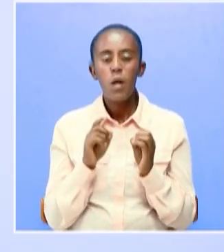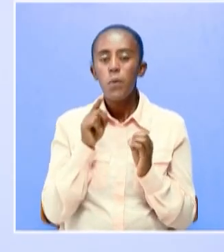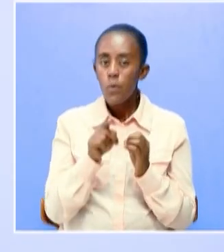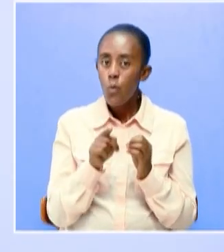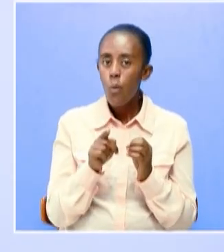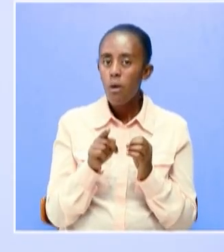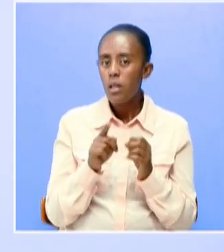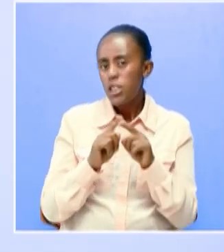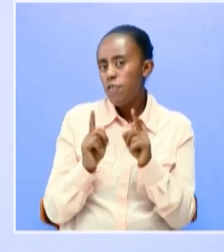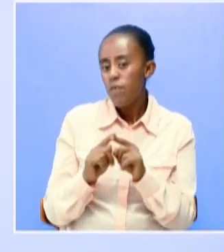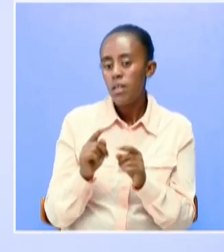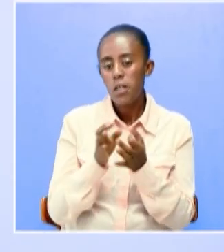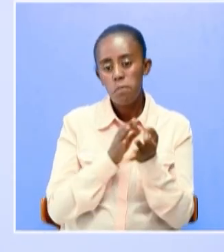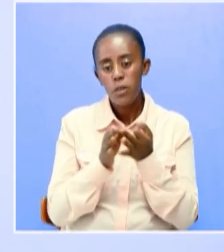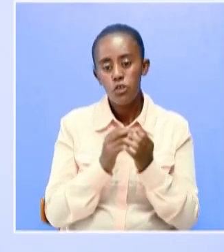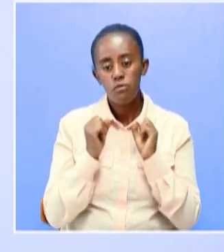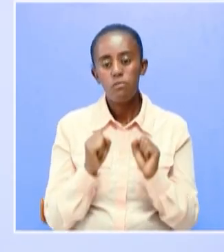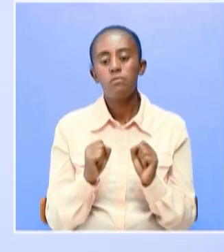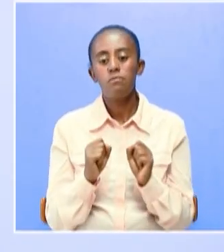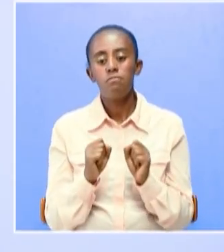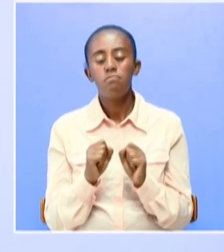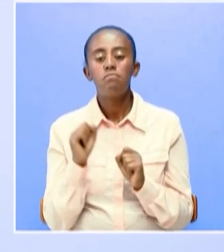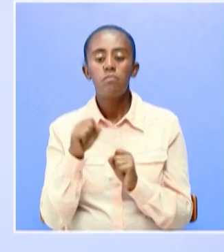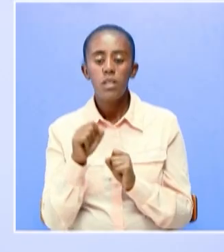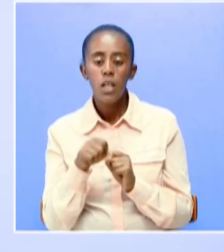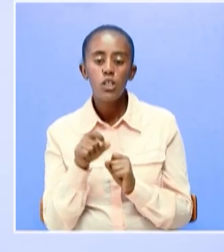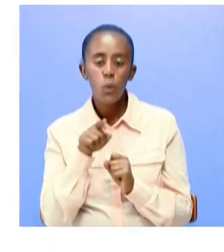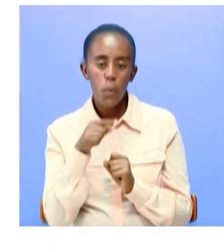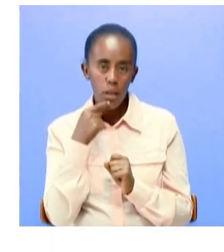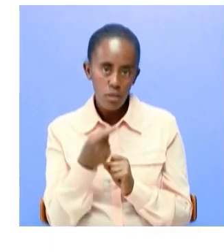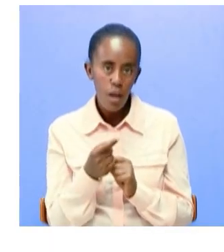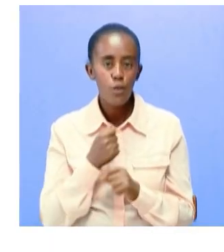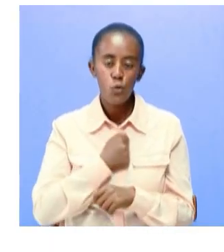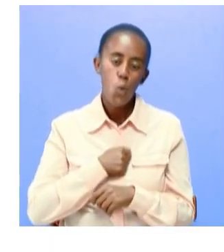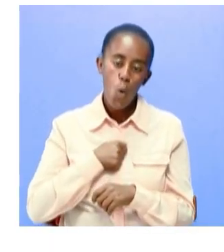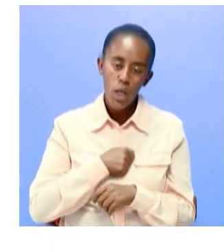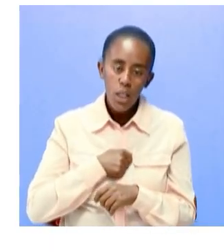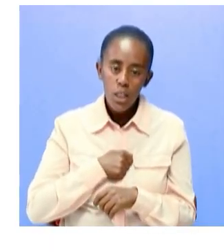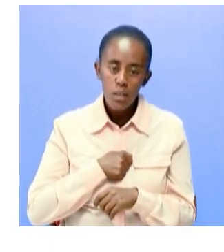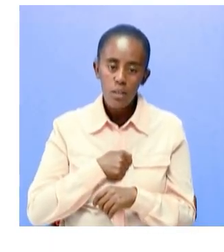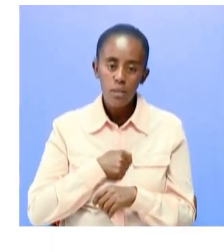use different expressions. Yes, you can say maybe, sorry,